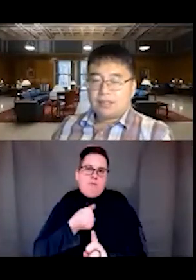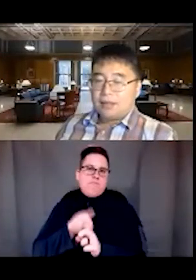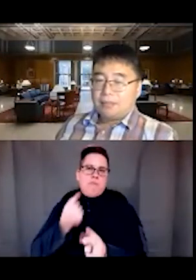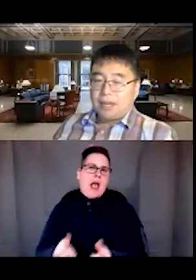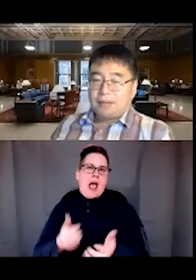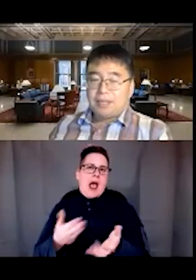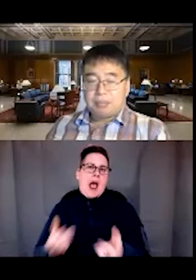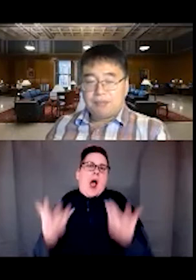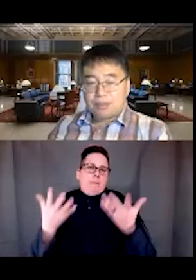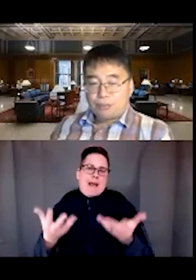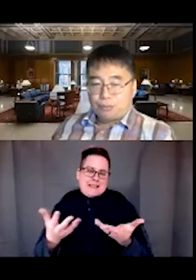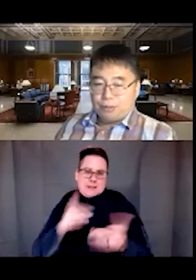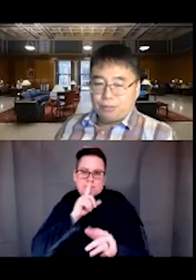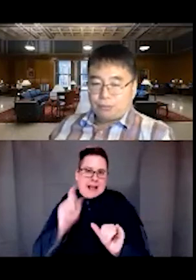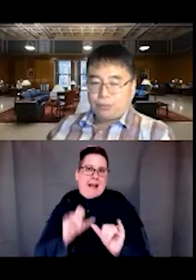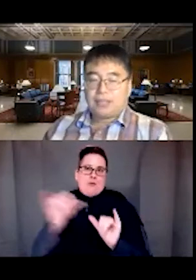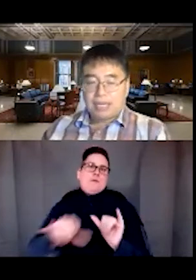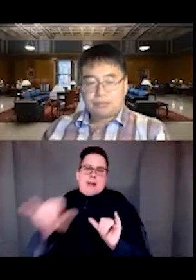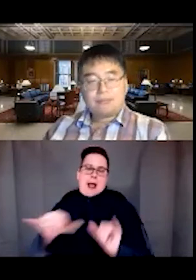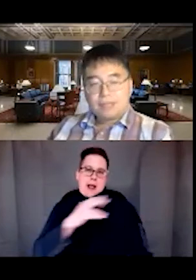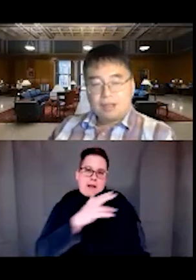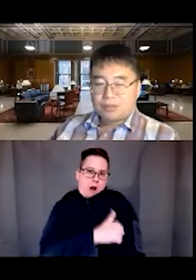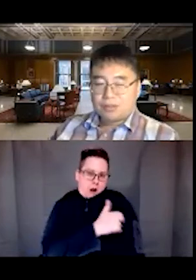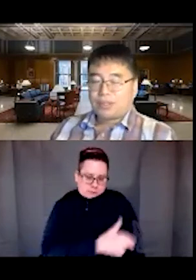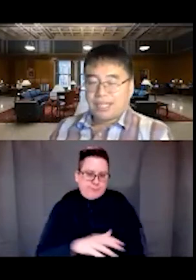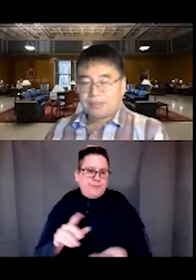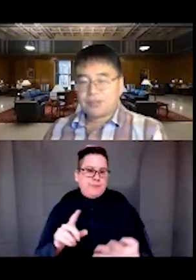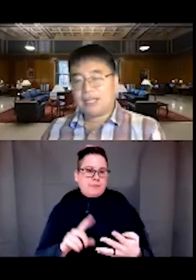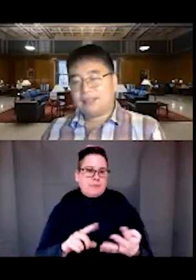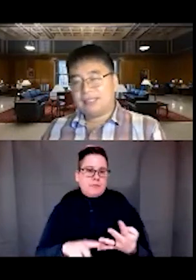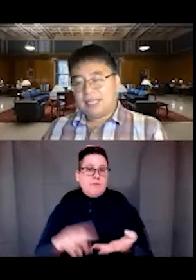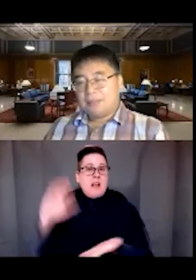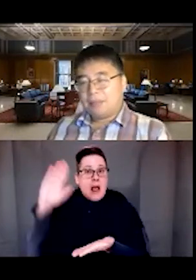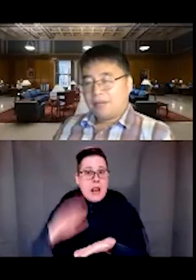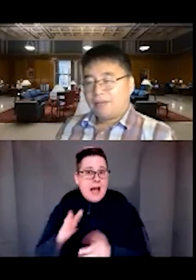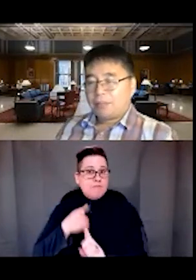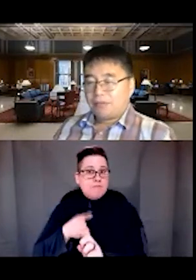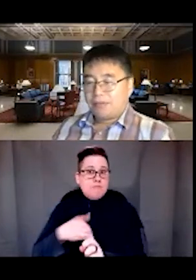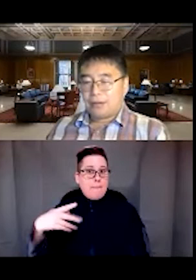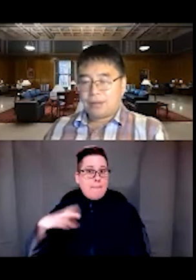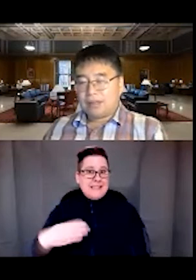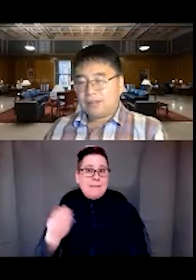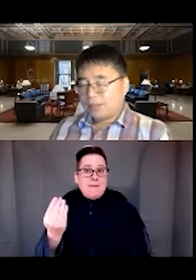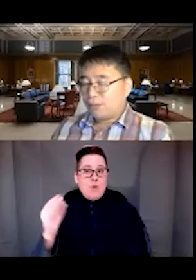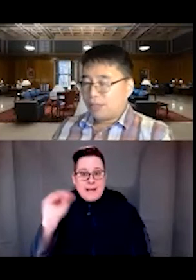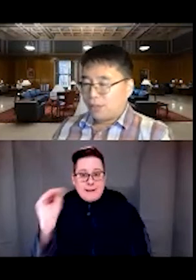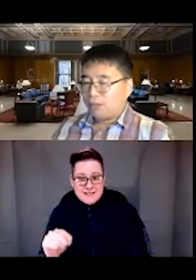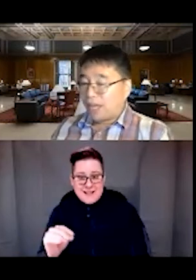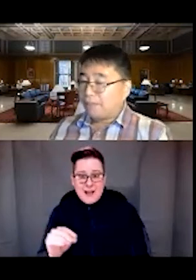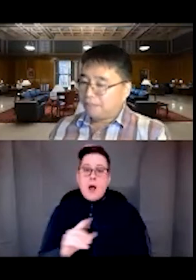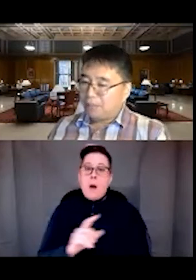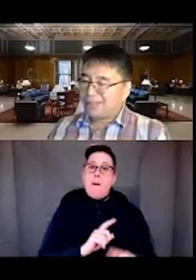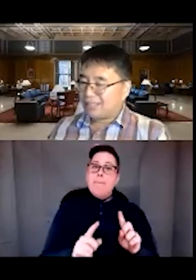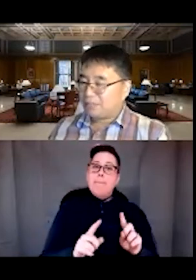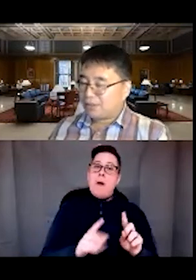rates. PCP visit rate went down almost 14%, but behavioral health provider visit rate went